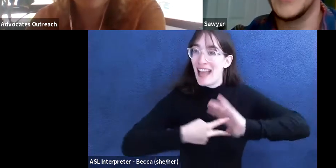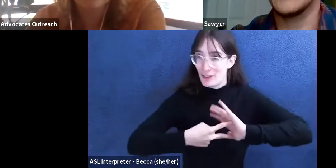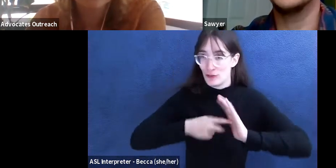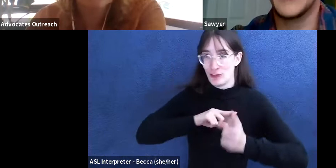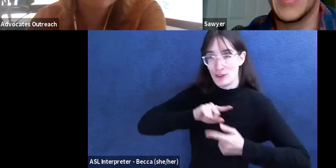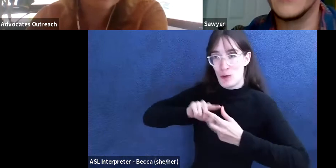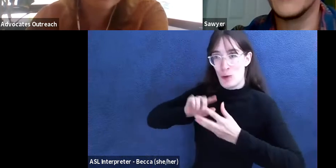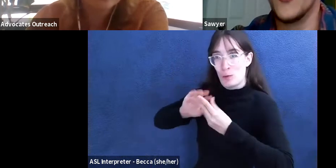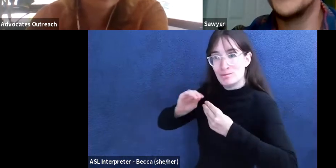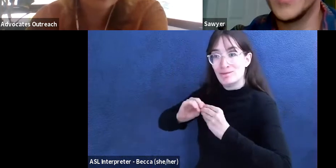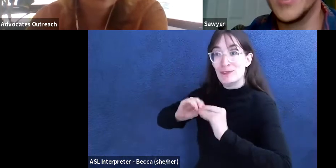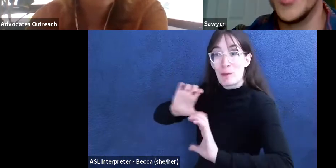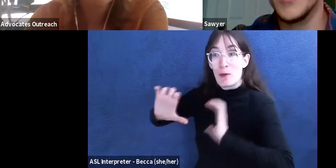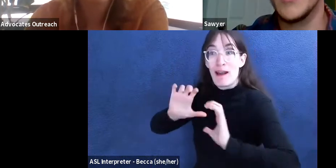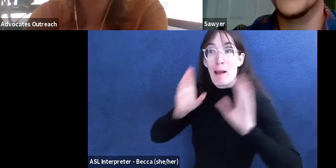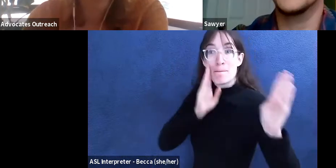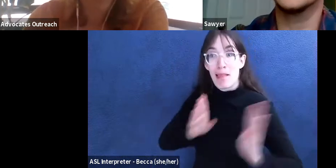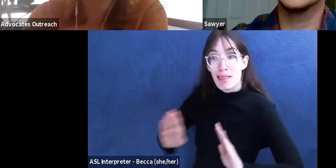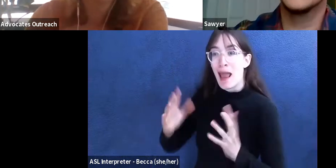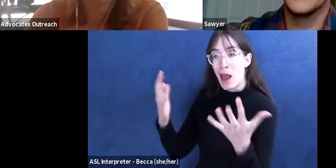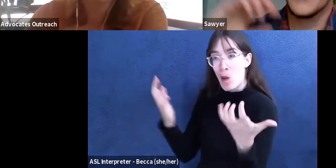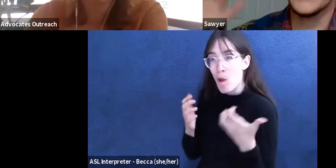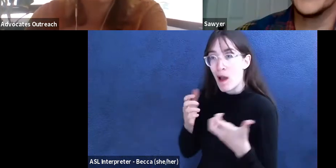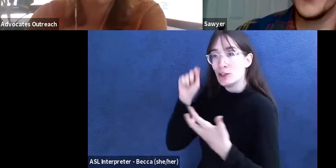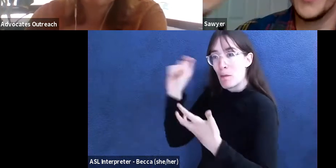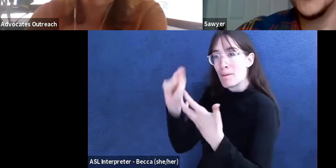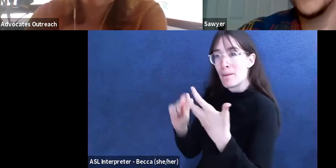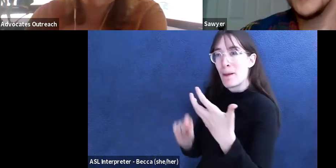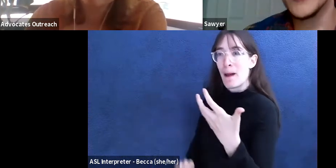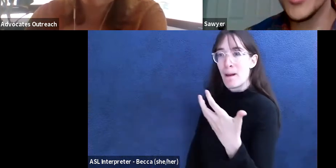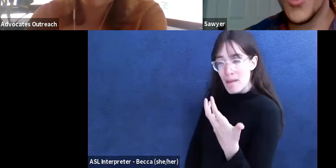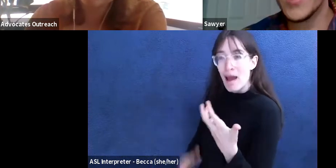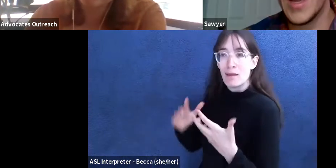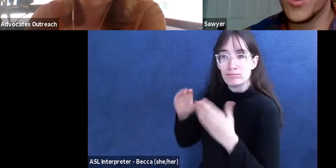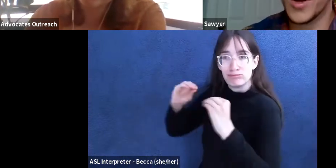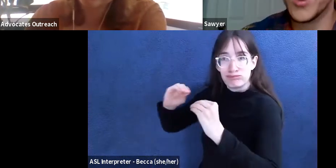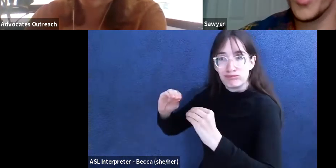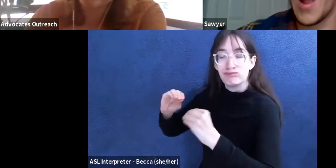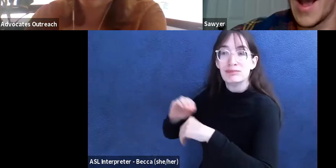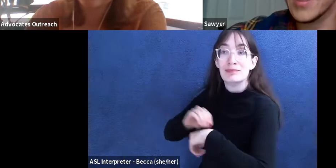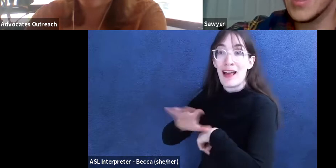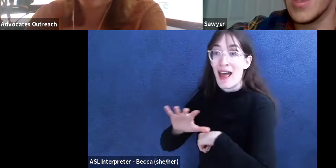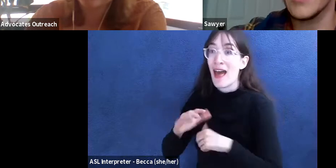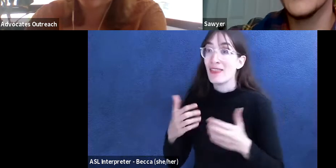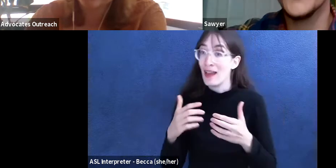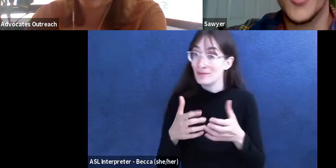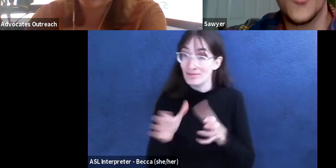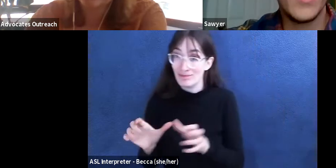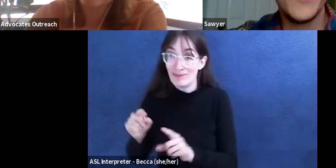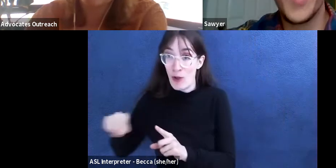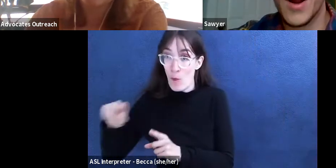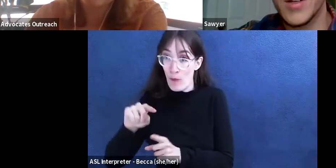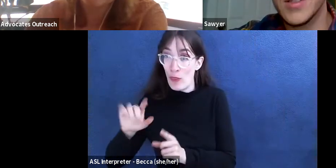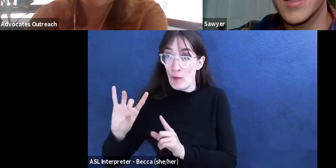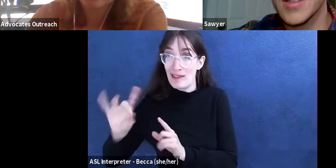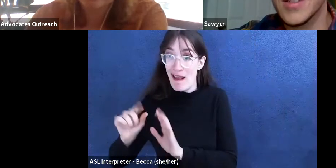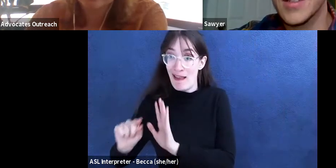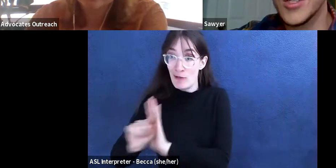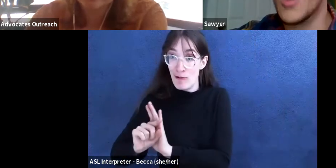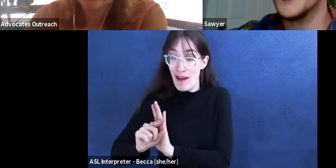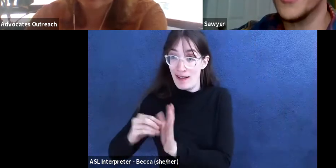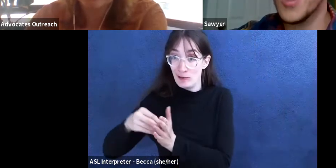another reason why we talk about values in the beginning is just and I'll share a story here that we often tell,